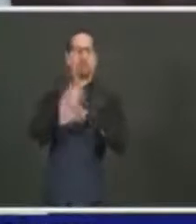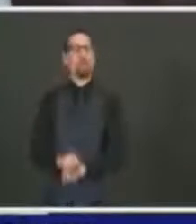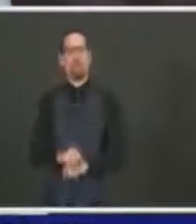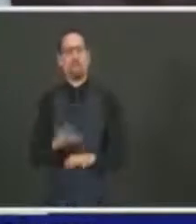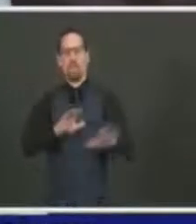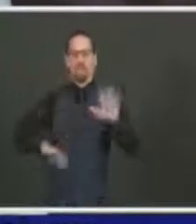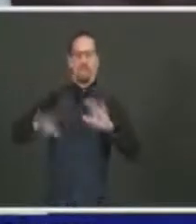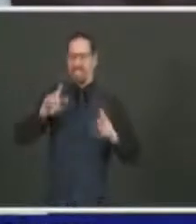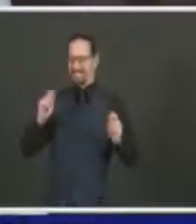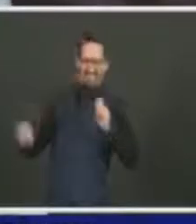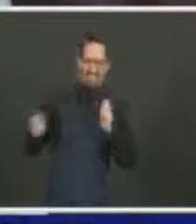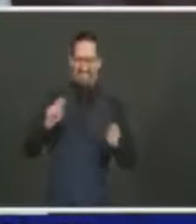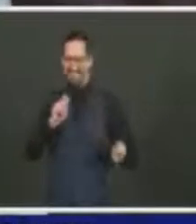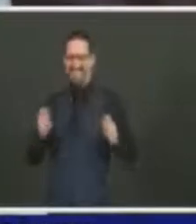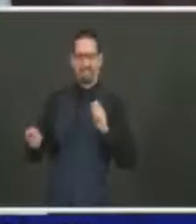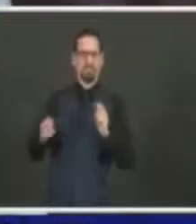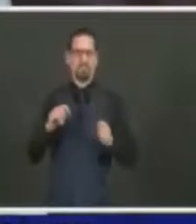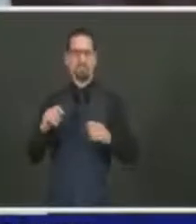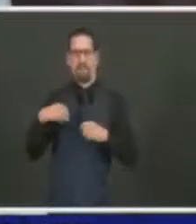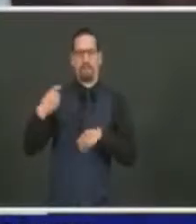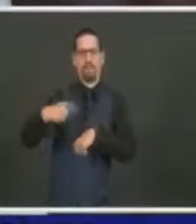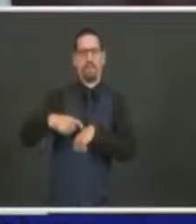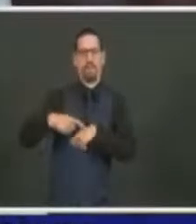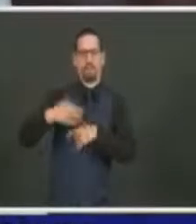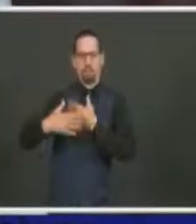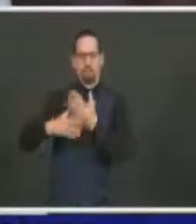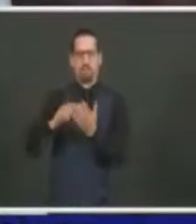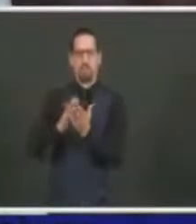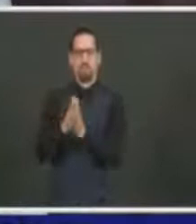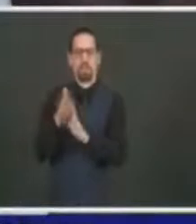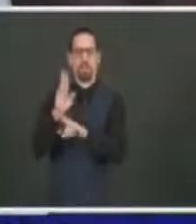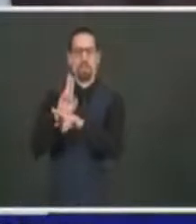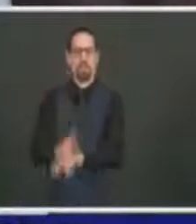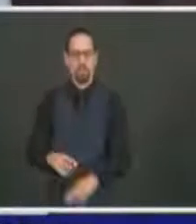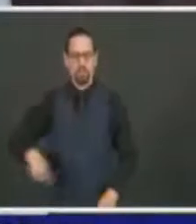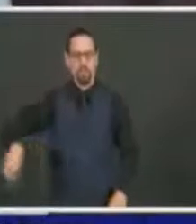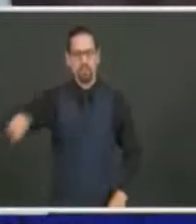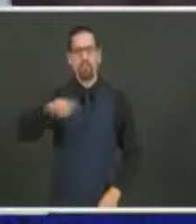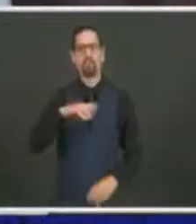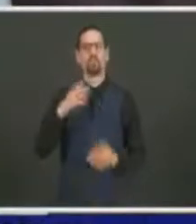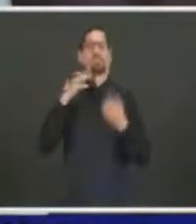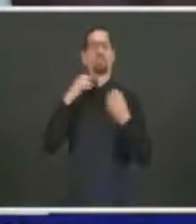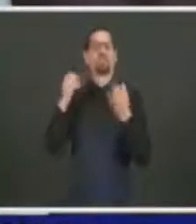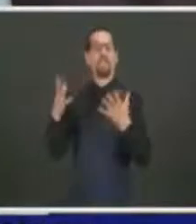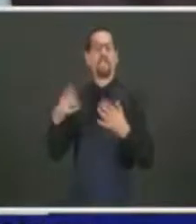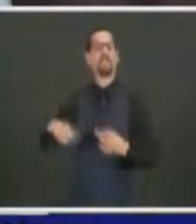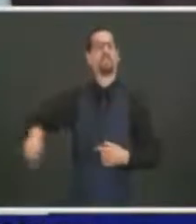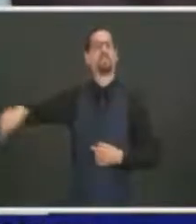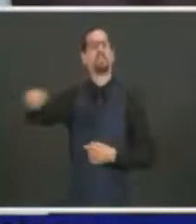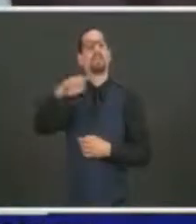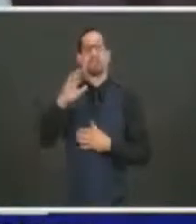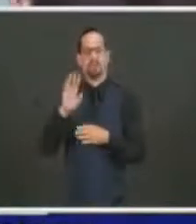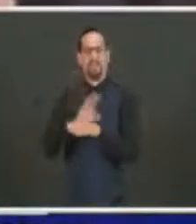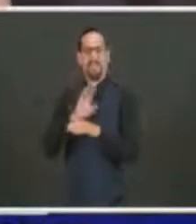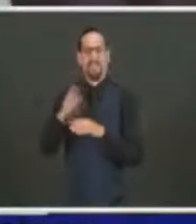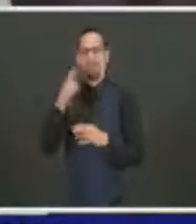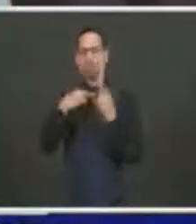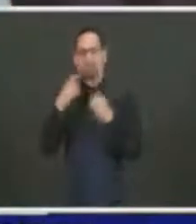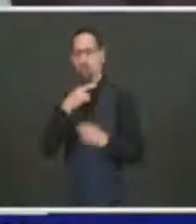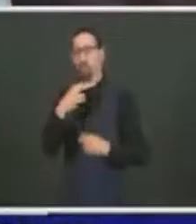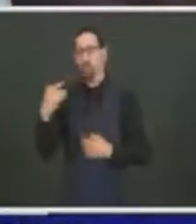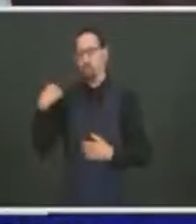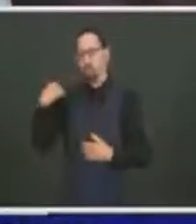Gov, increase the enforcement because we don't all want to be shut down for a few bad actors. So we are right now,